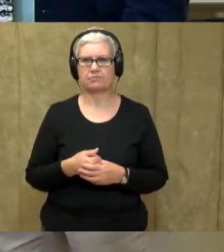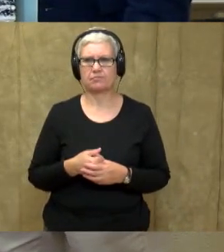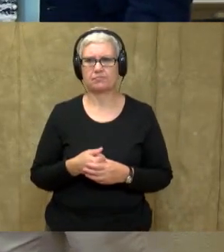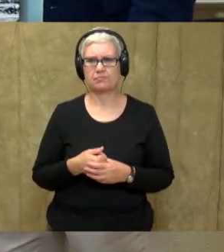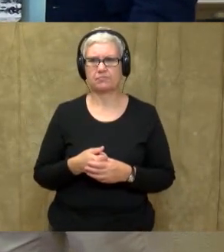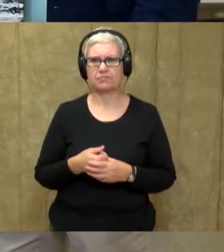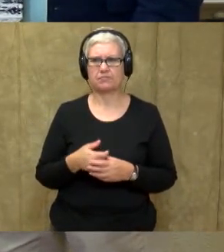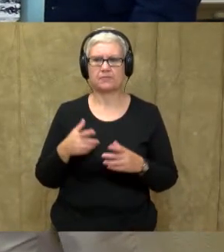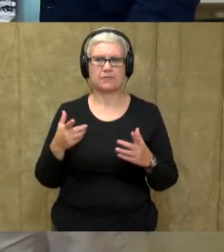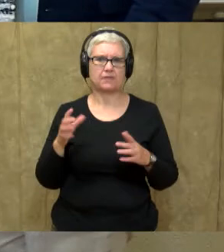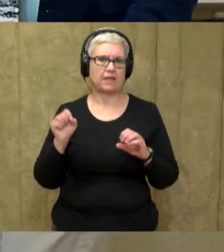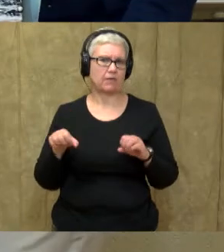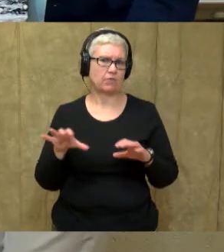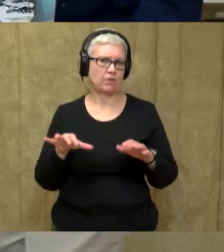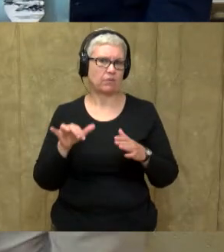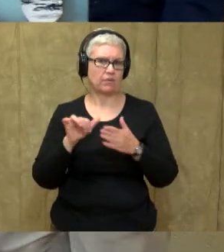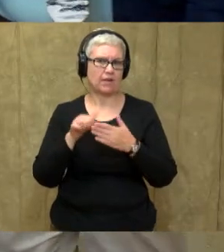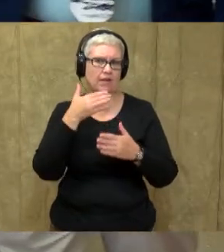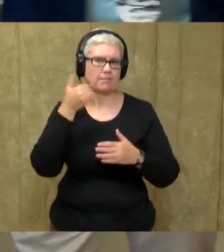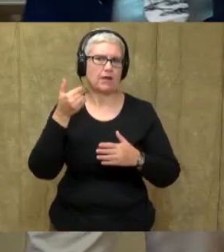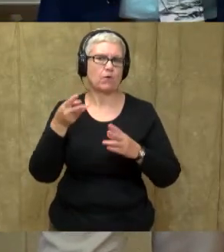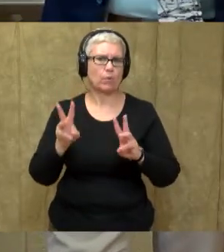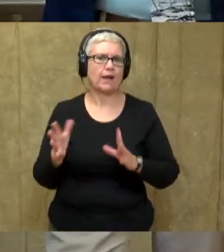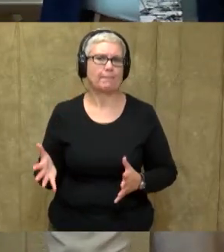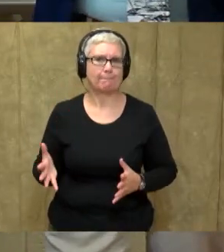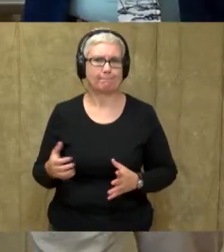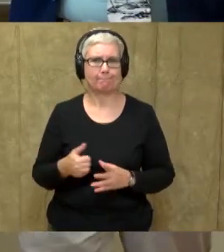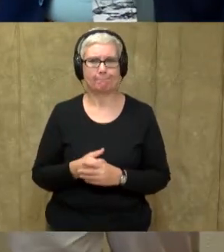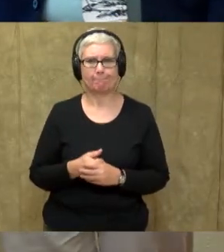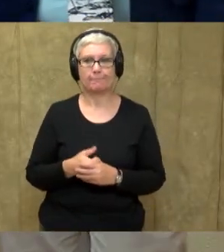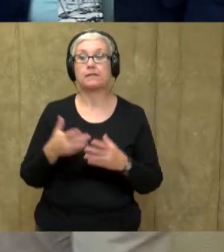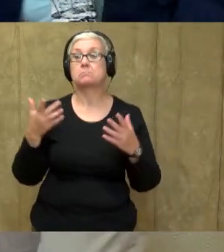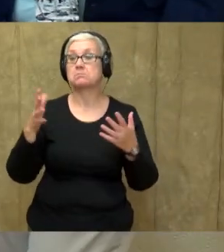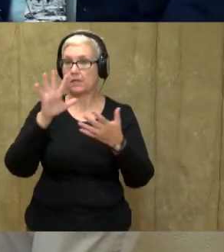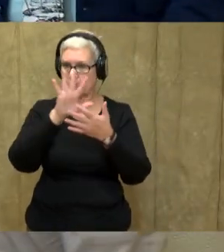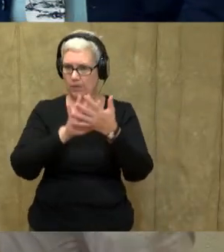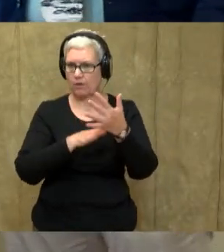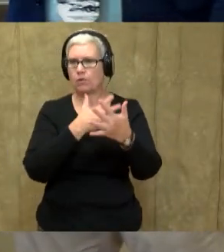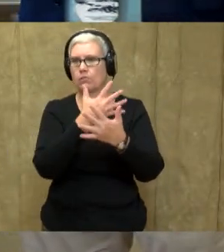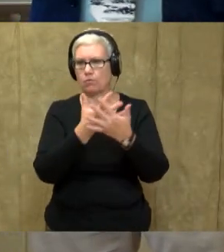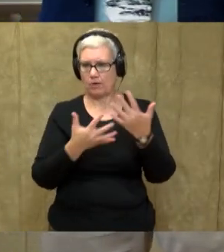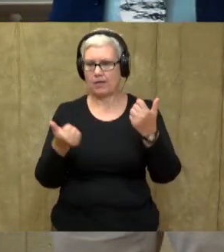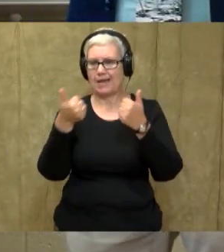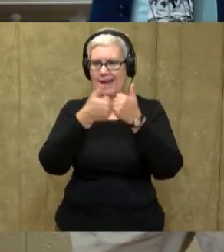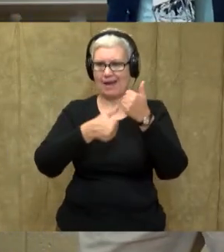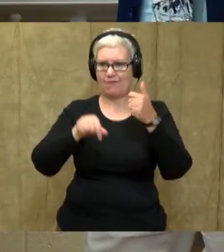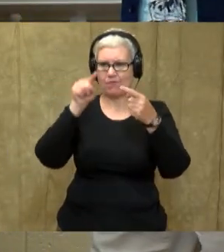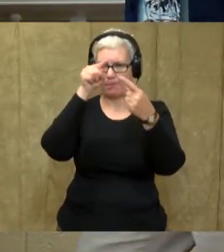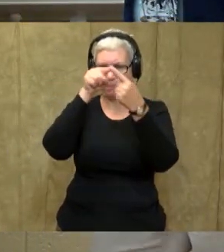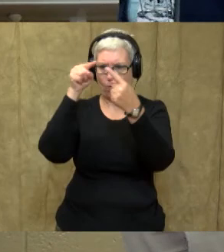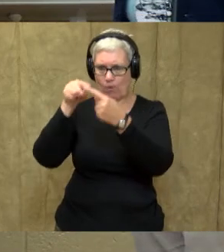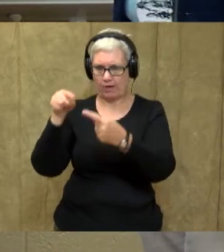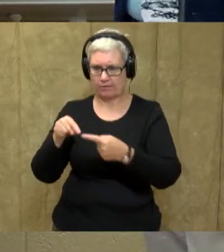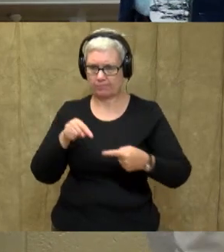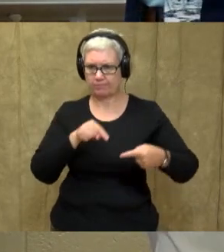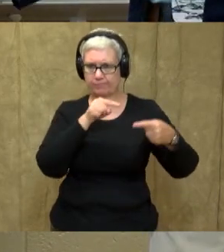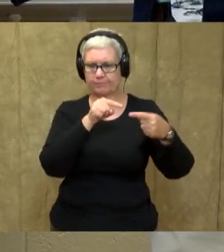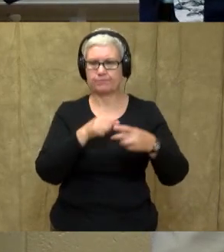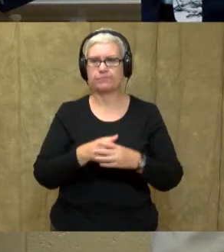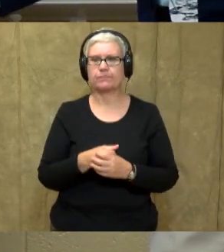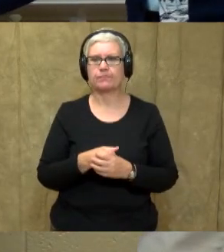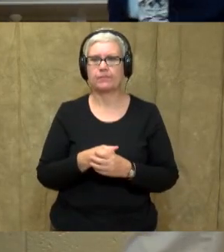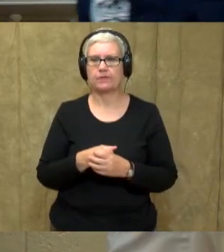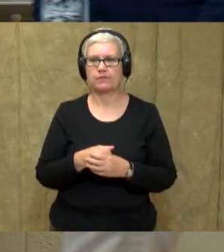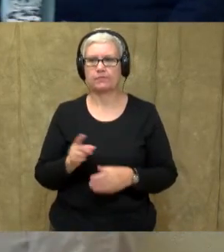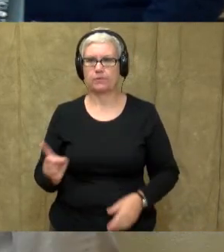arrive at that same solution? So if we were to graph every single point that you saw on that last table, we end